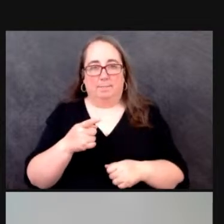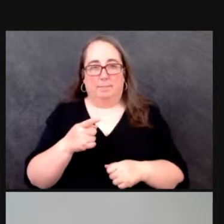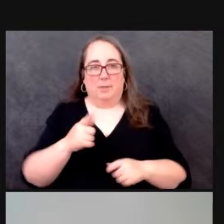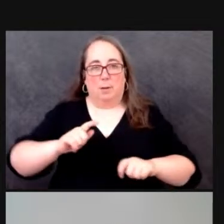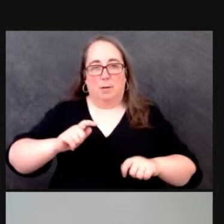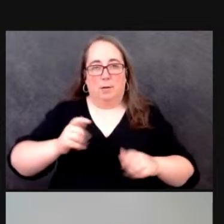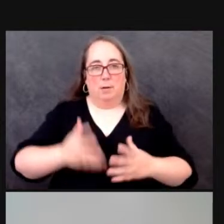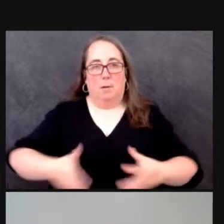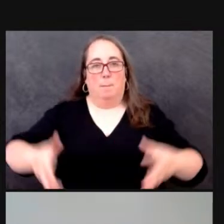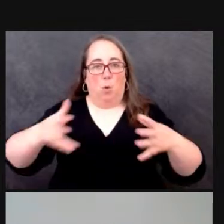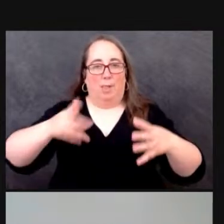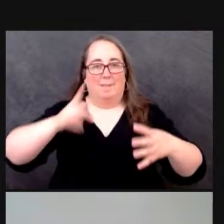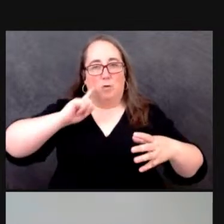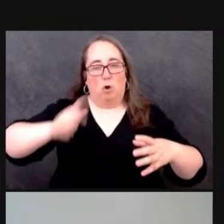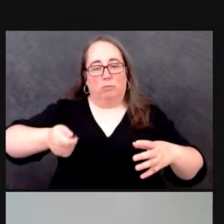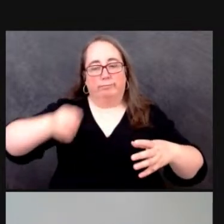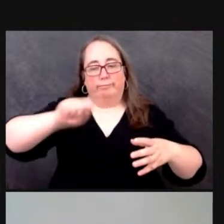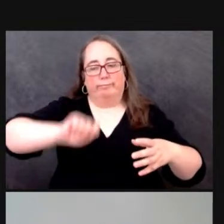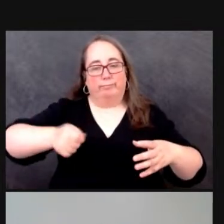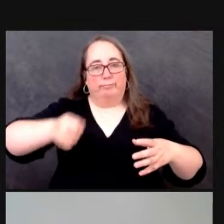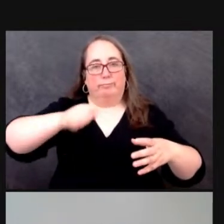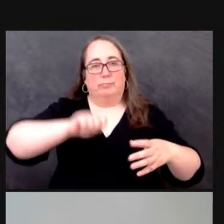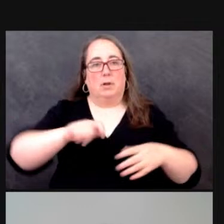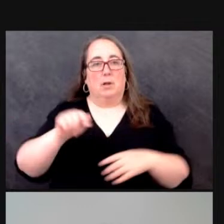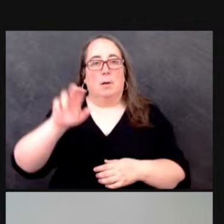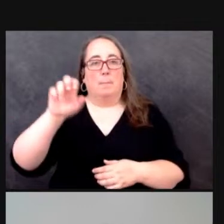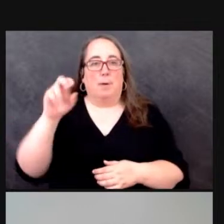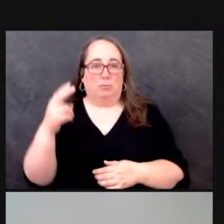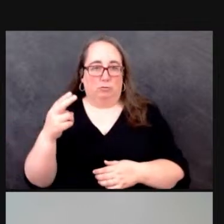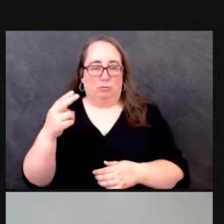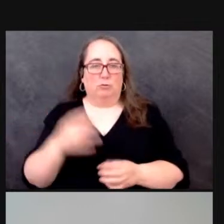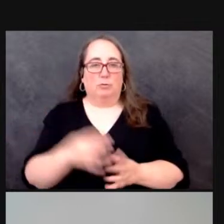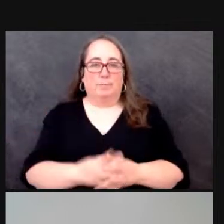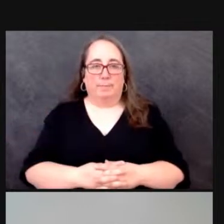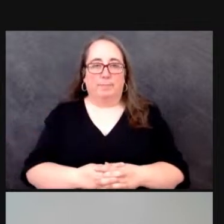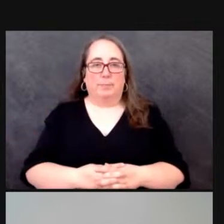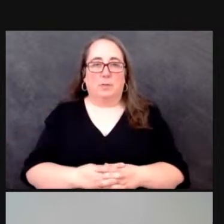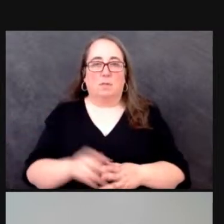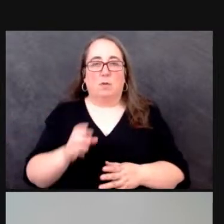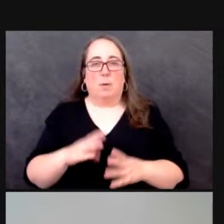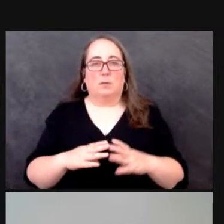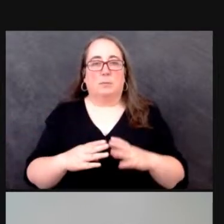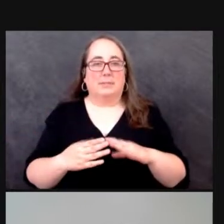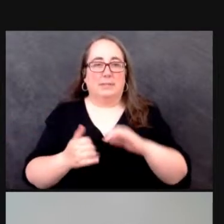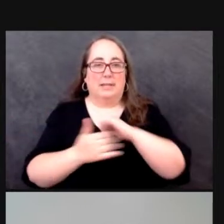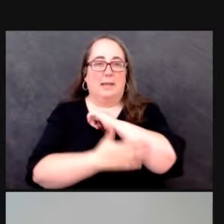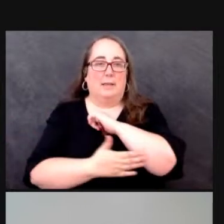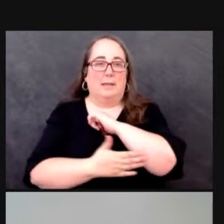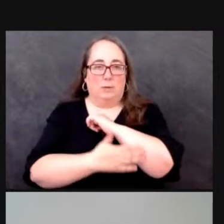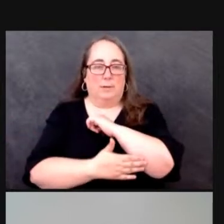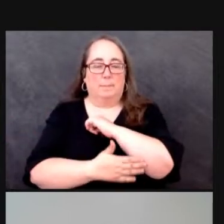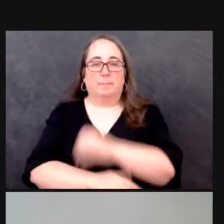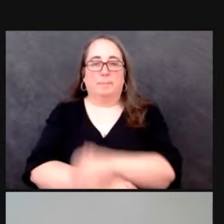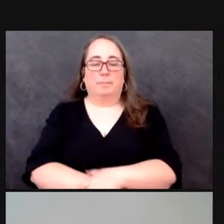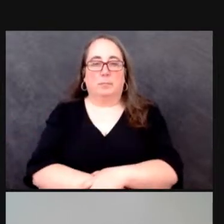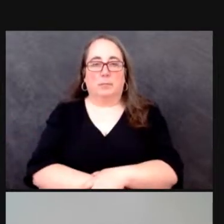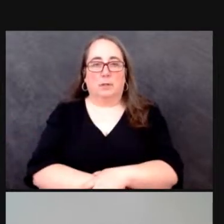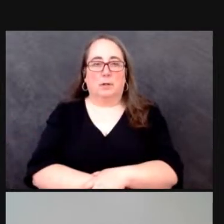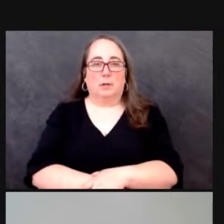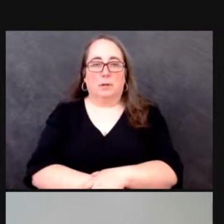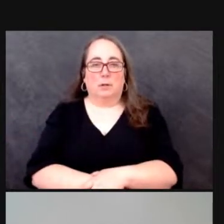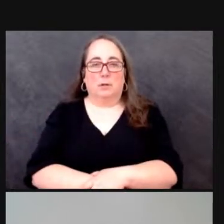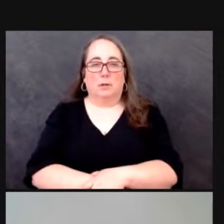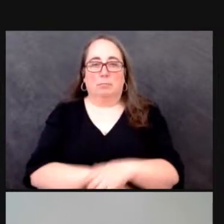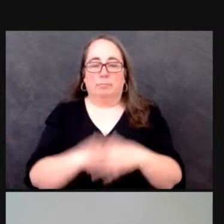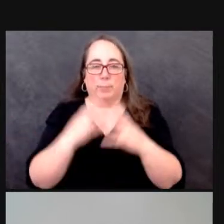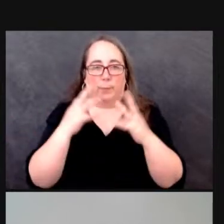the punch bowl, plateau, and ladle representing Baltimore City and County. This show-stopping